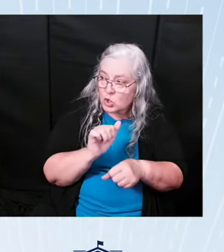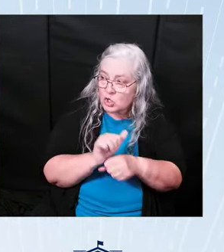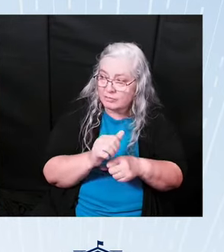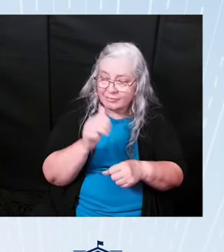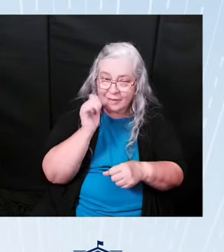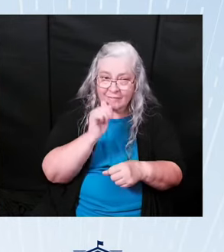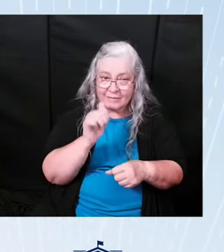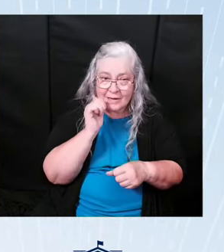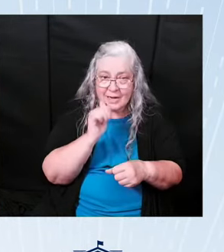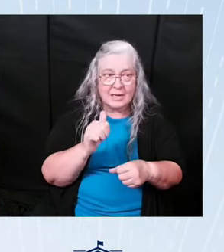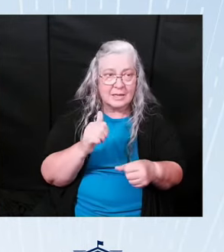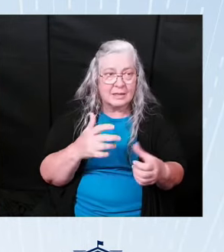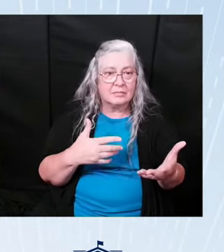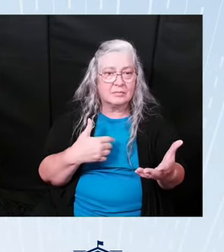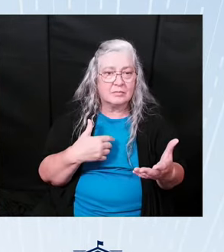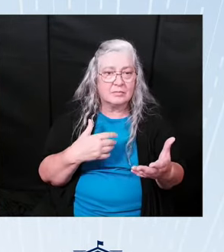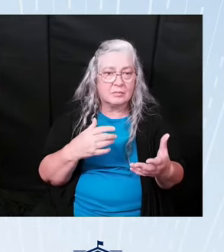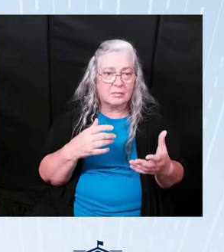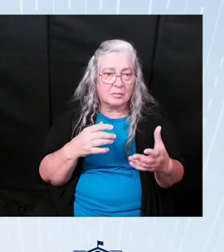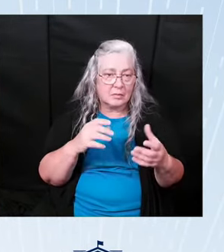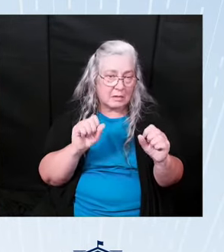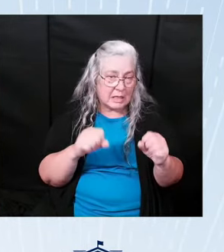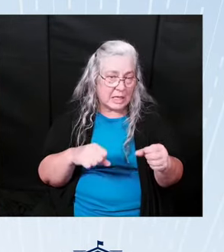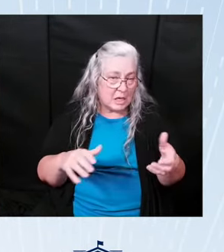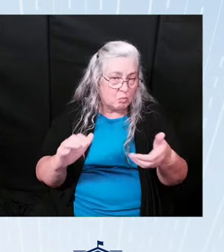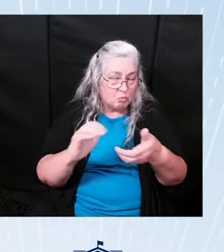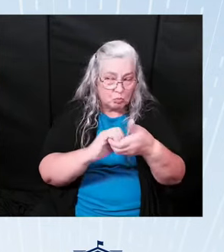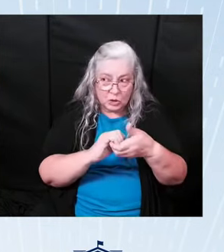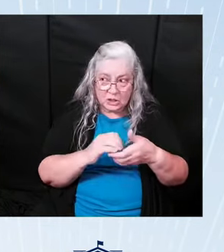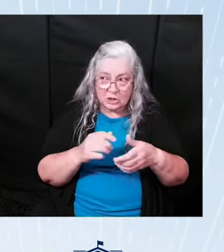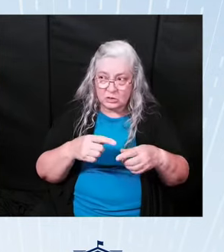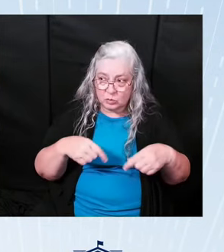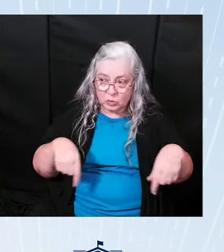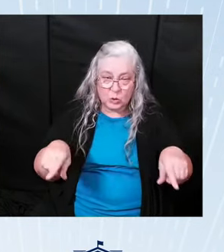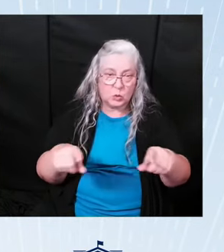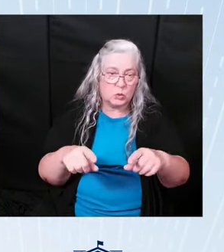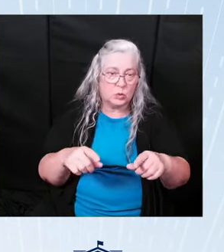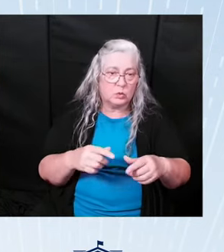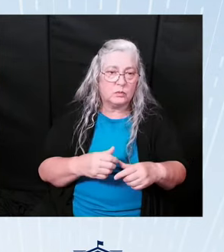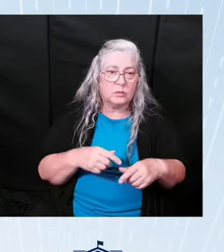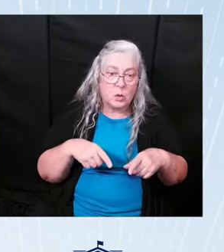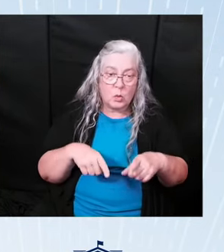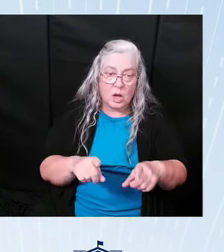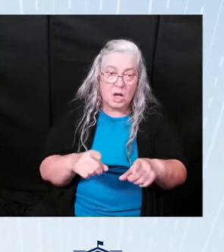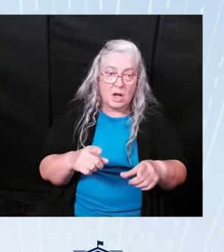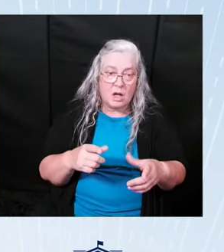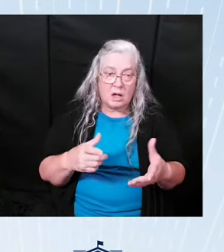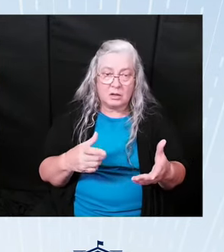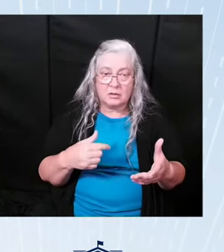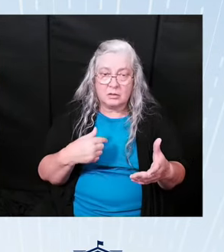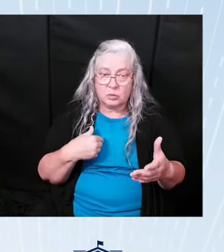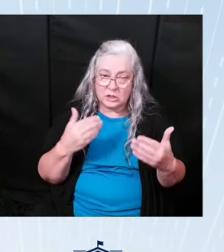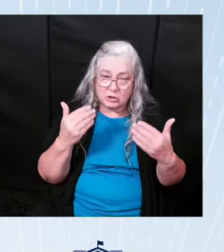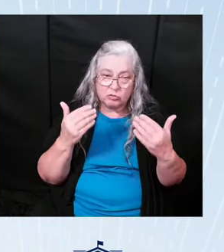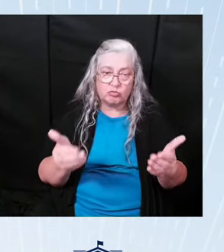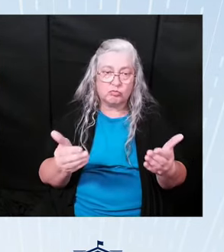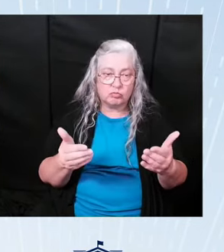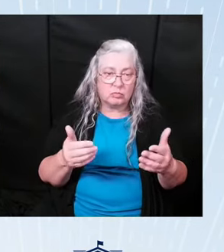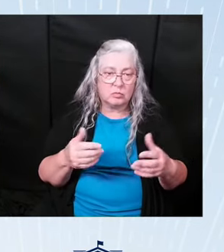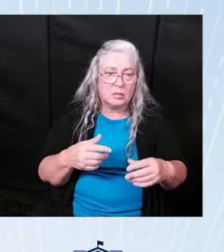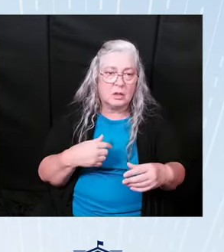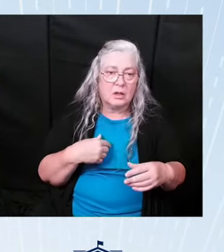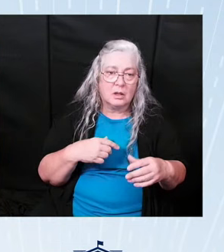to partner with you all in the future as we move out on implementing our